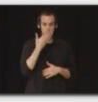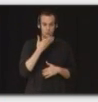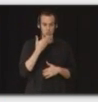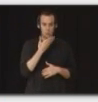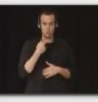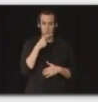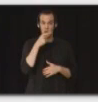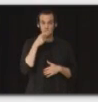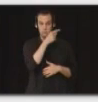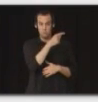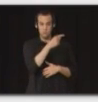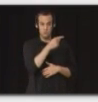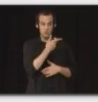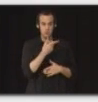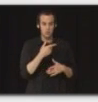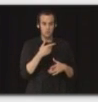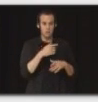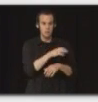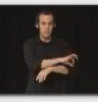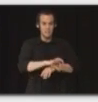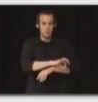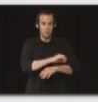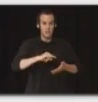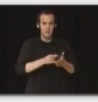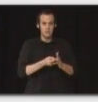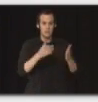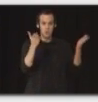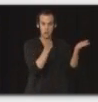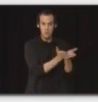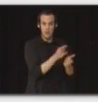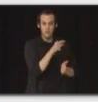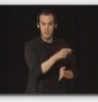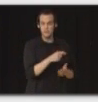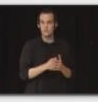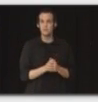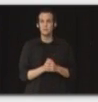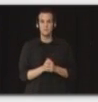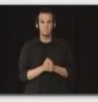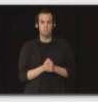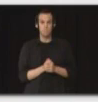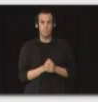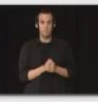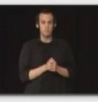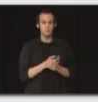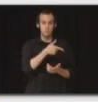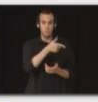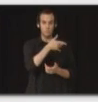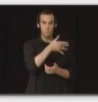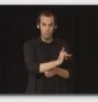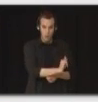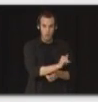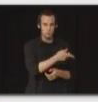technical high school for architects. very committed as well in terms of